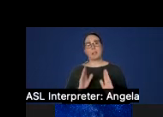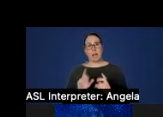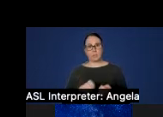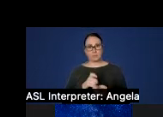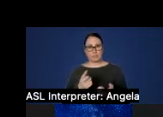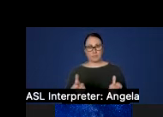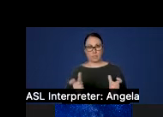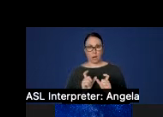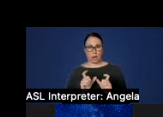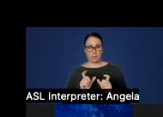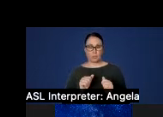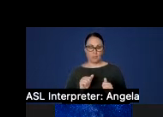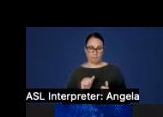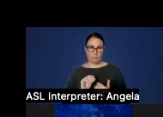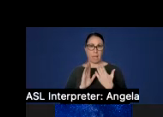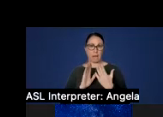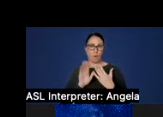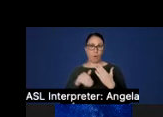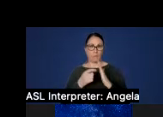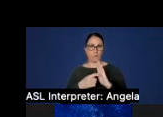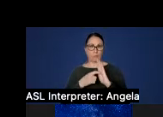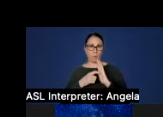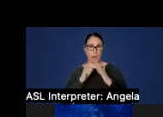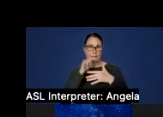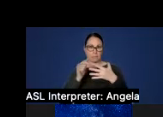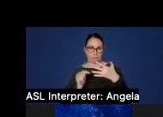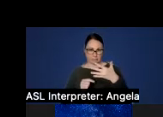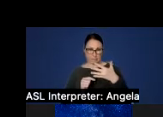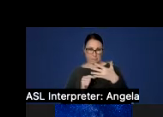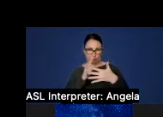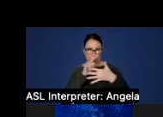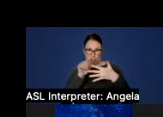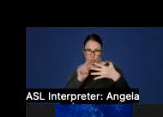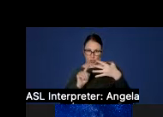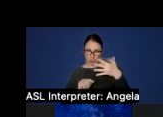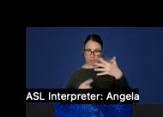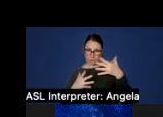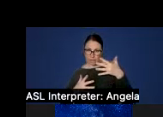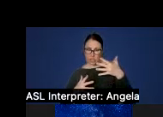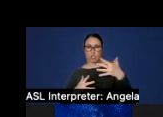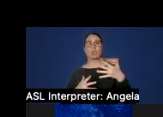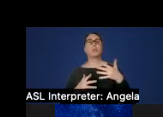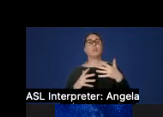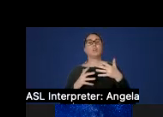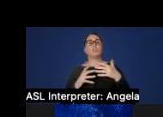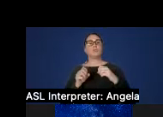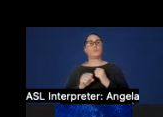have met the requirements and opted in to increase their sentencing or to expand their sentencing